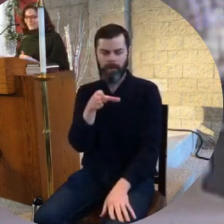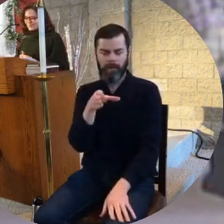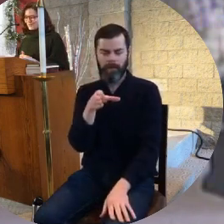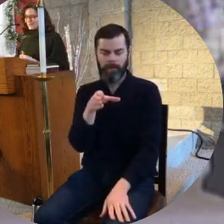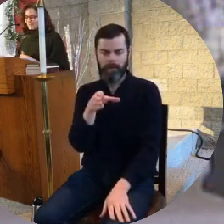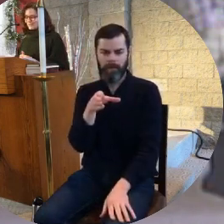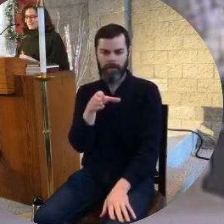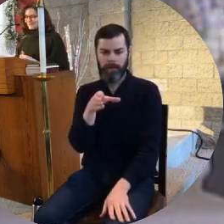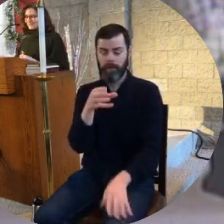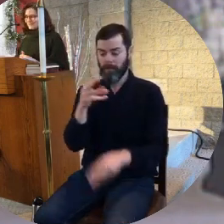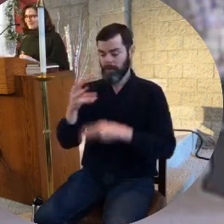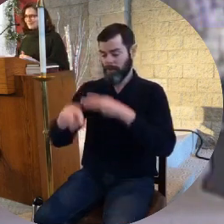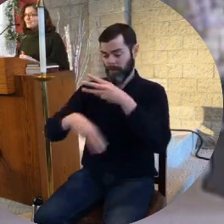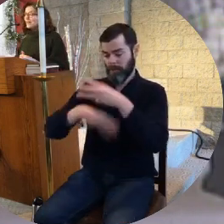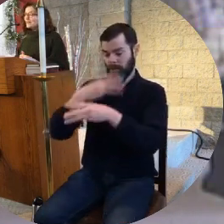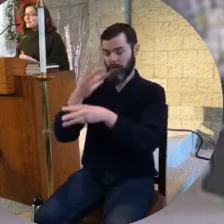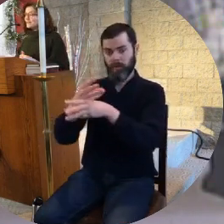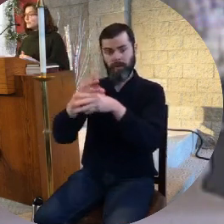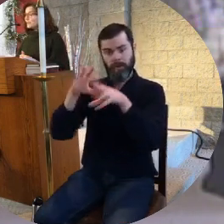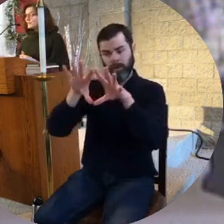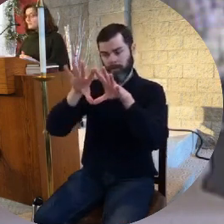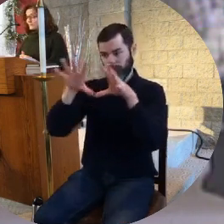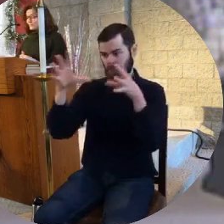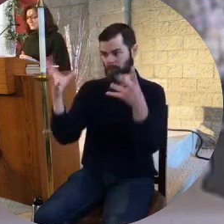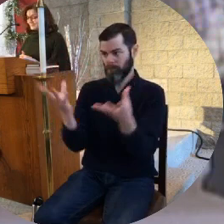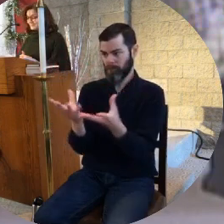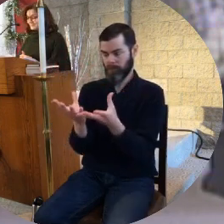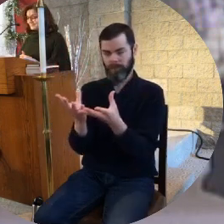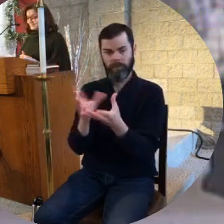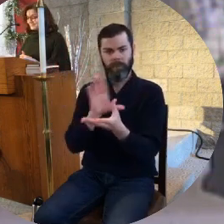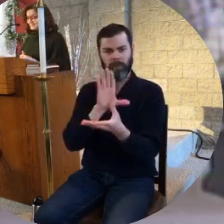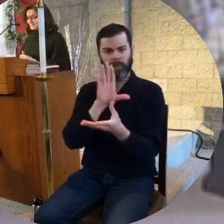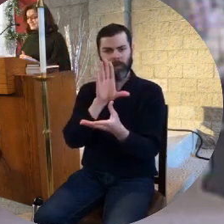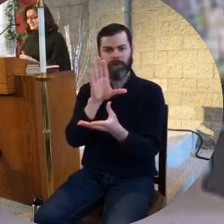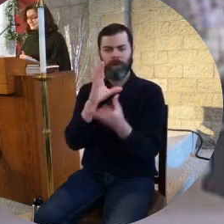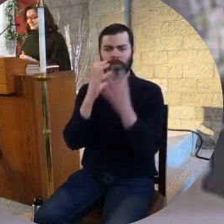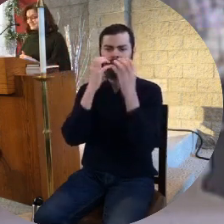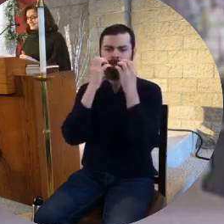And the world remains your oyster.